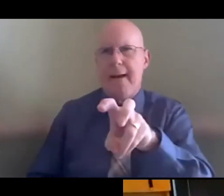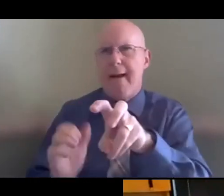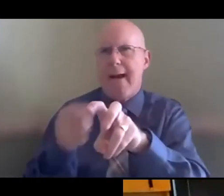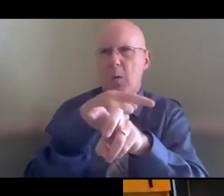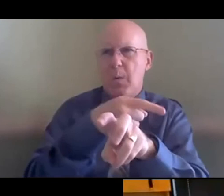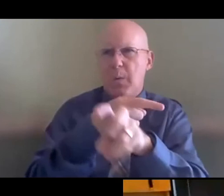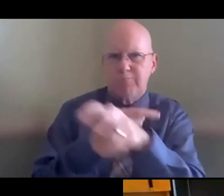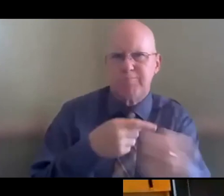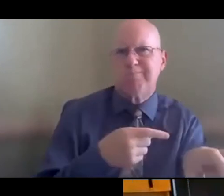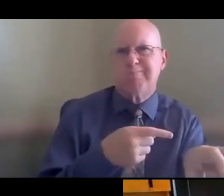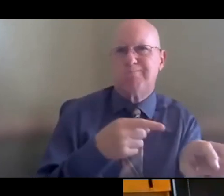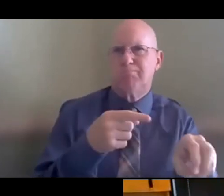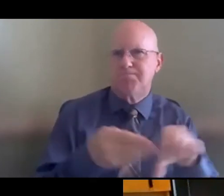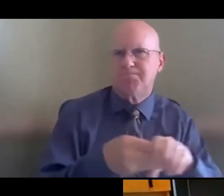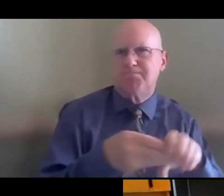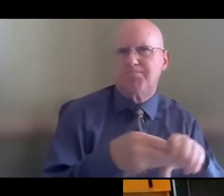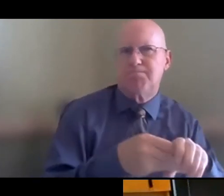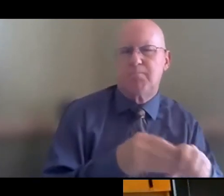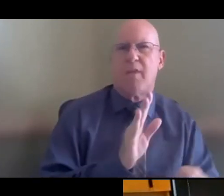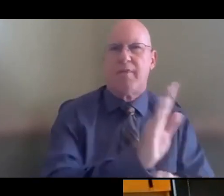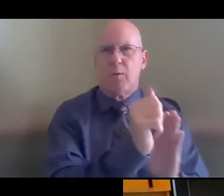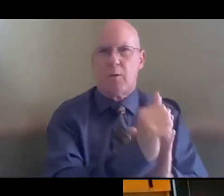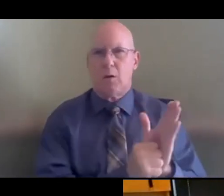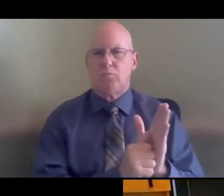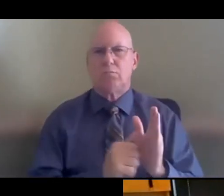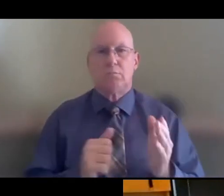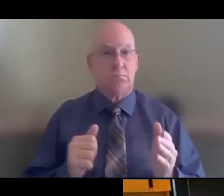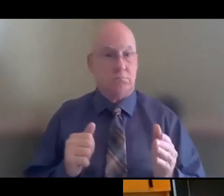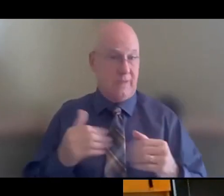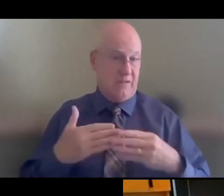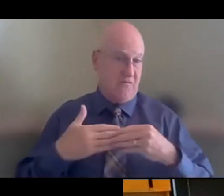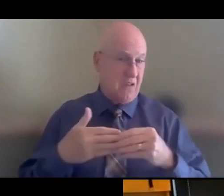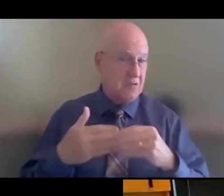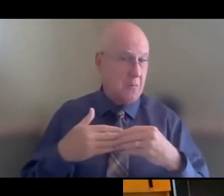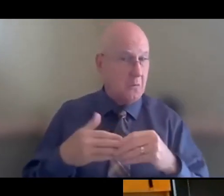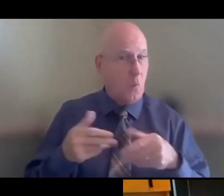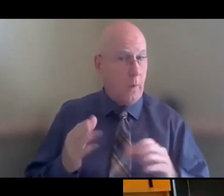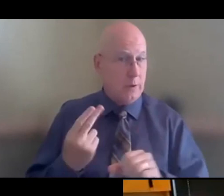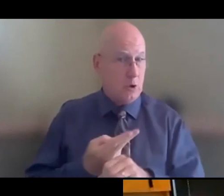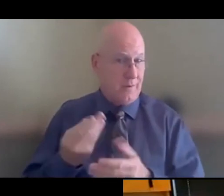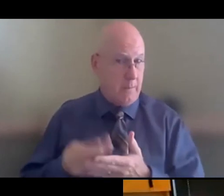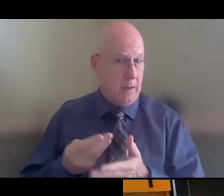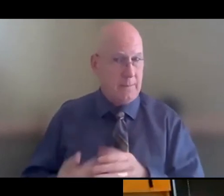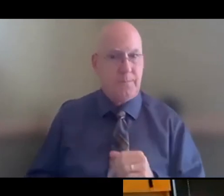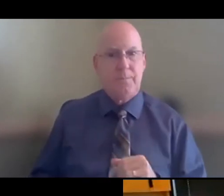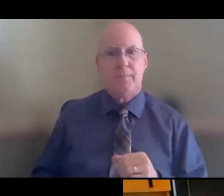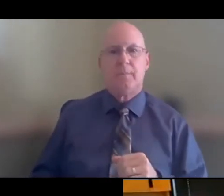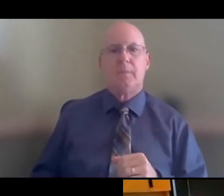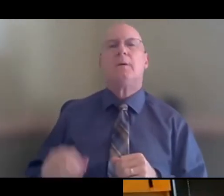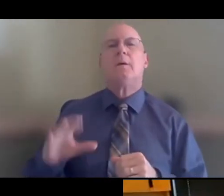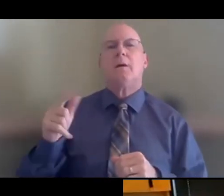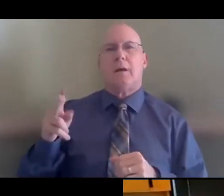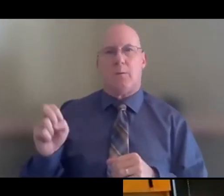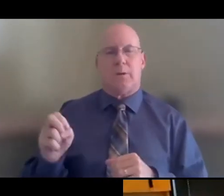assist with that. But that is the flexibility that people can utilize those funds. And we do that routinely in guardianships and